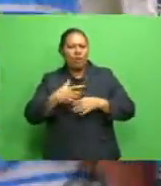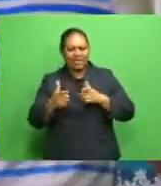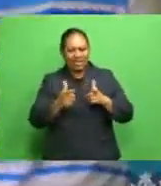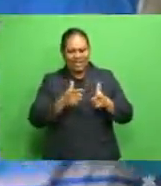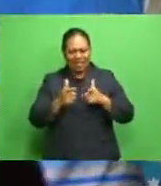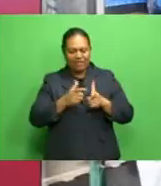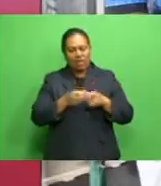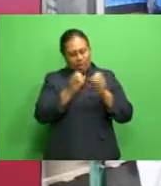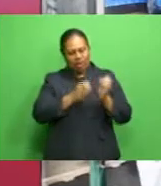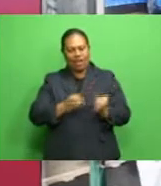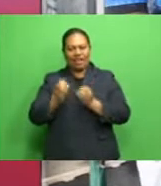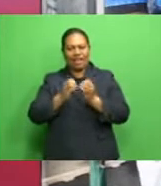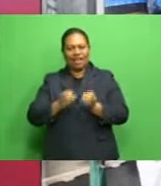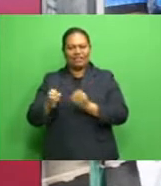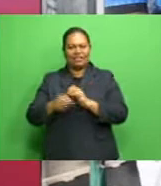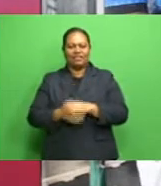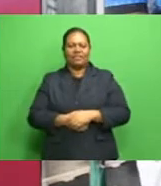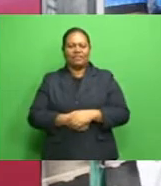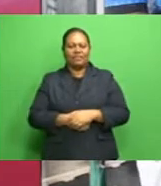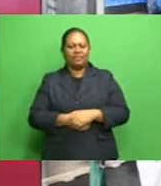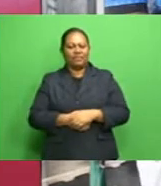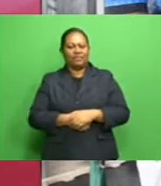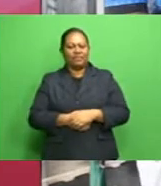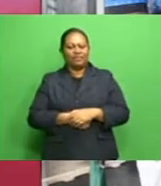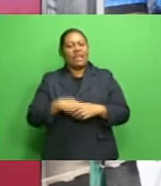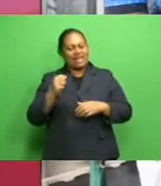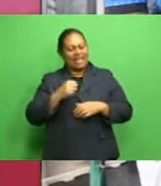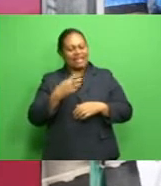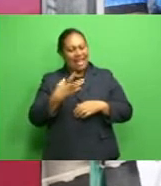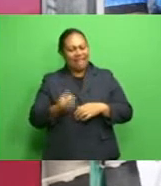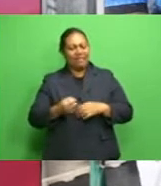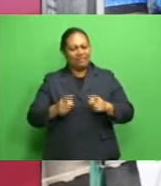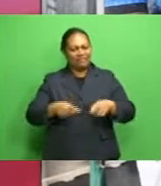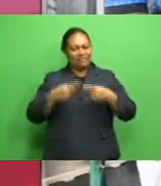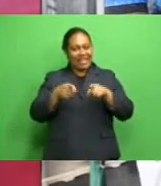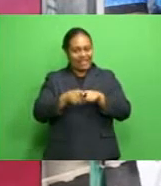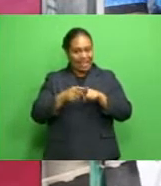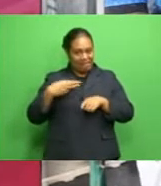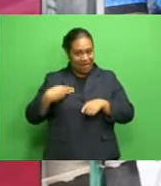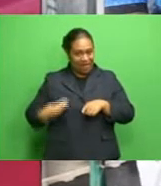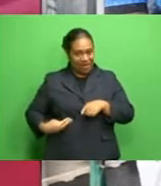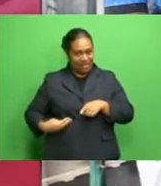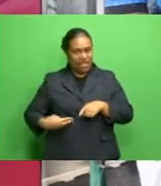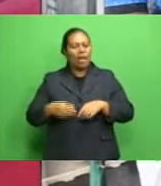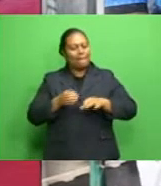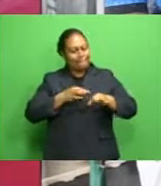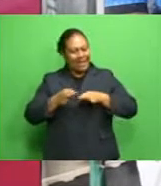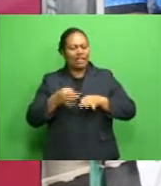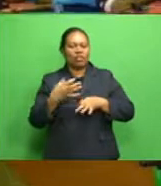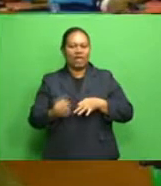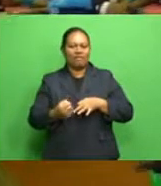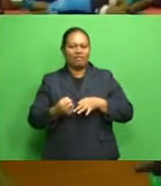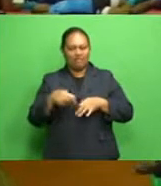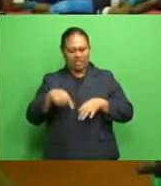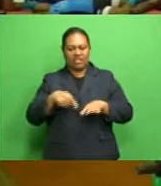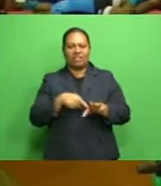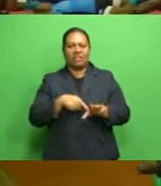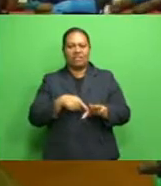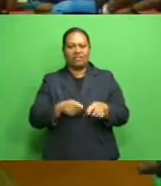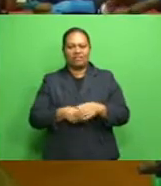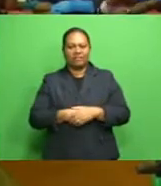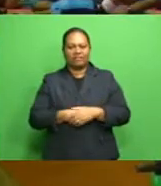be organized. Some of the Sevens tournaments, like the Marist, that are planning to have their tournament this year,